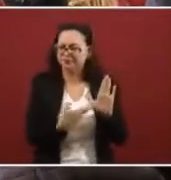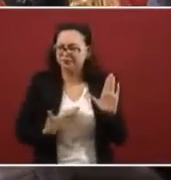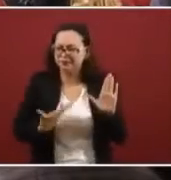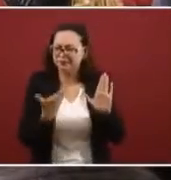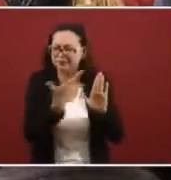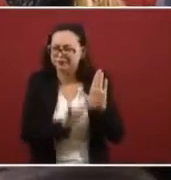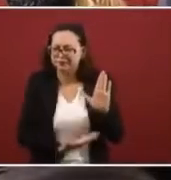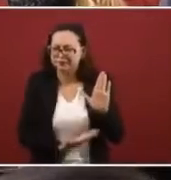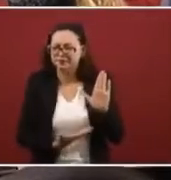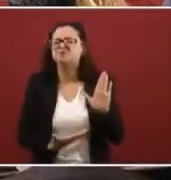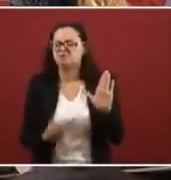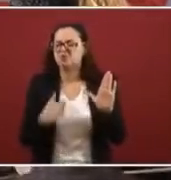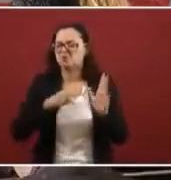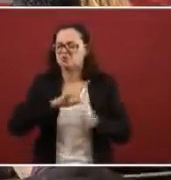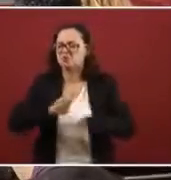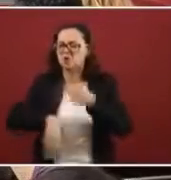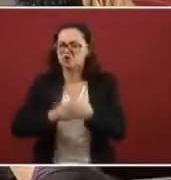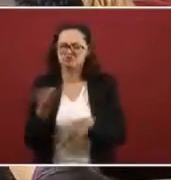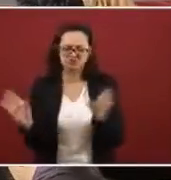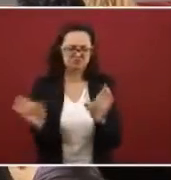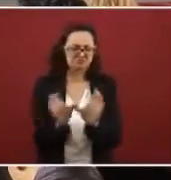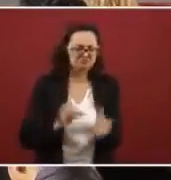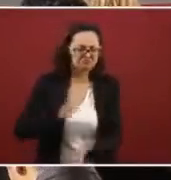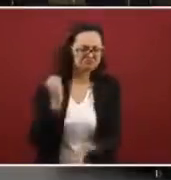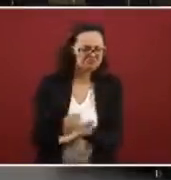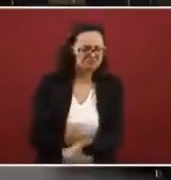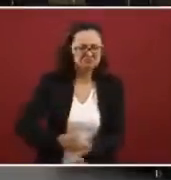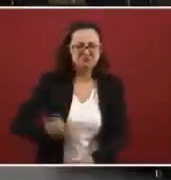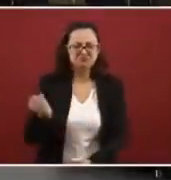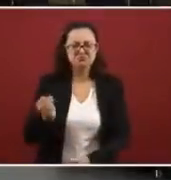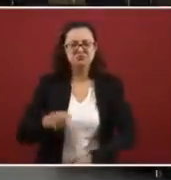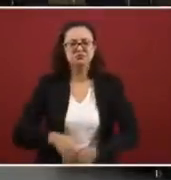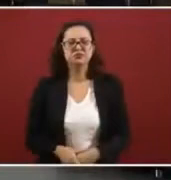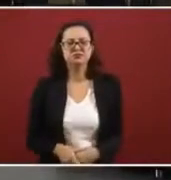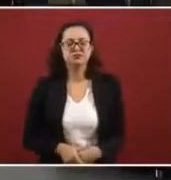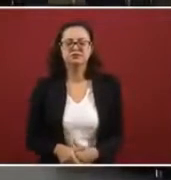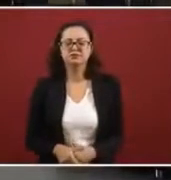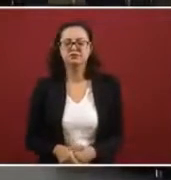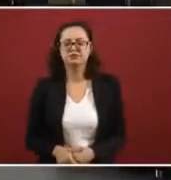Y hoy voy a certificarme. And I'll certify it today.